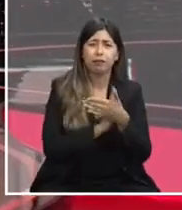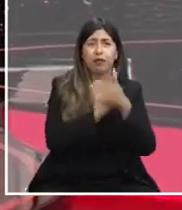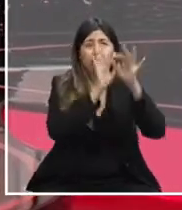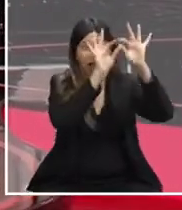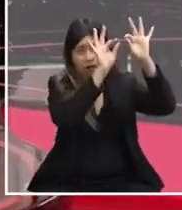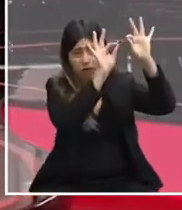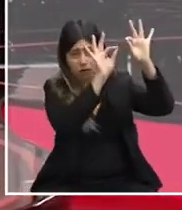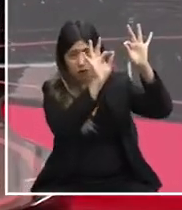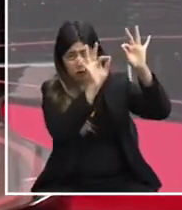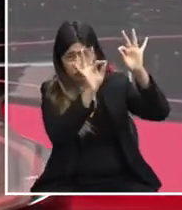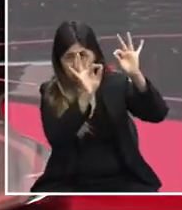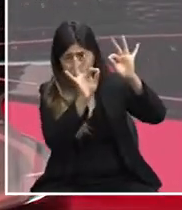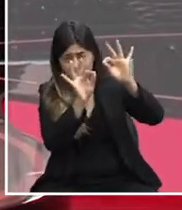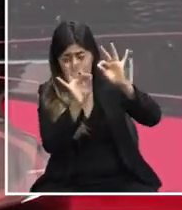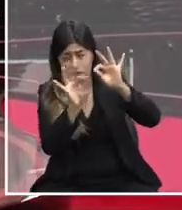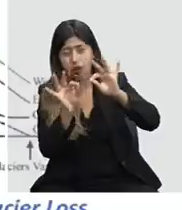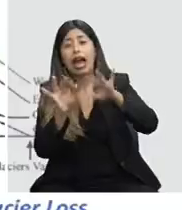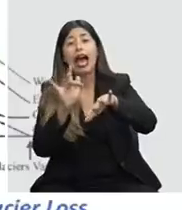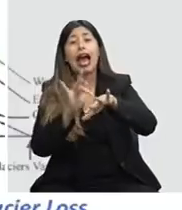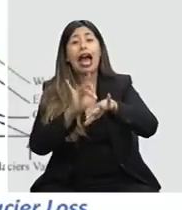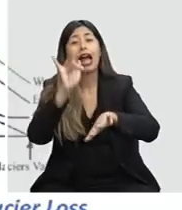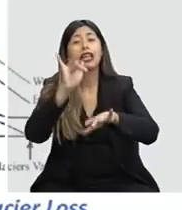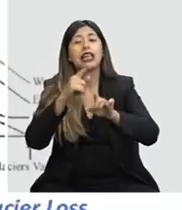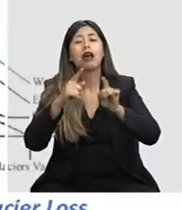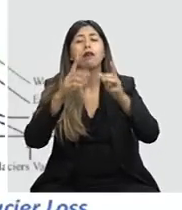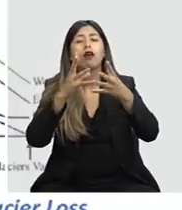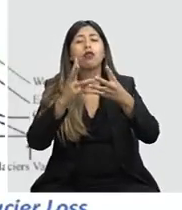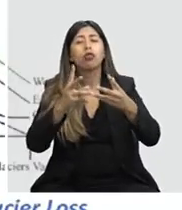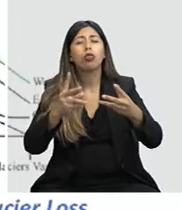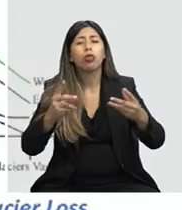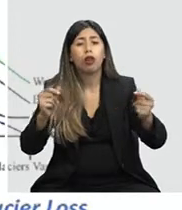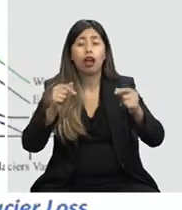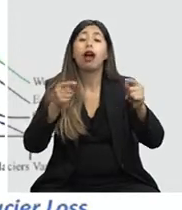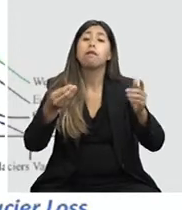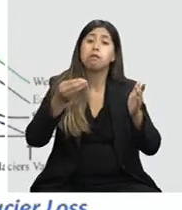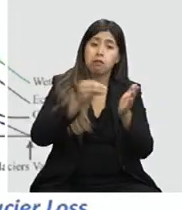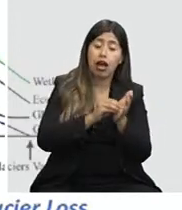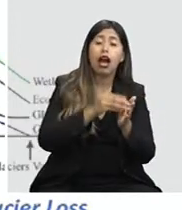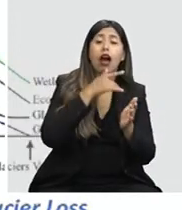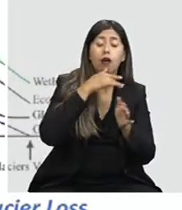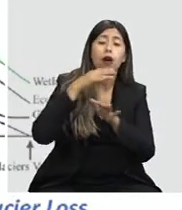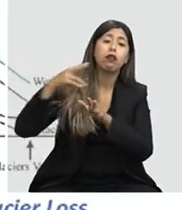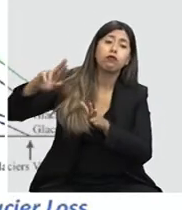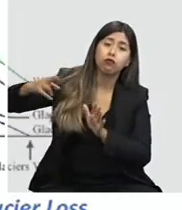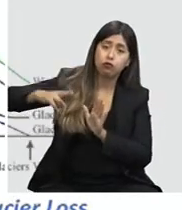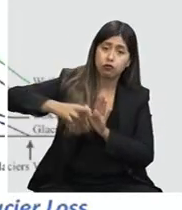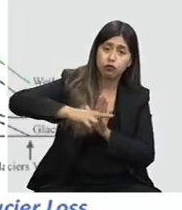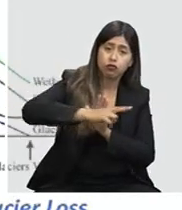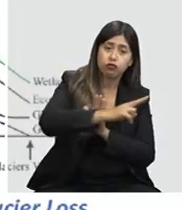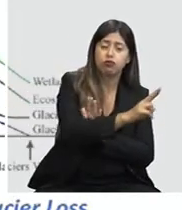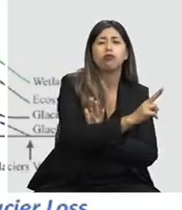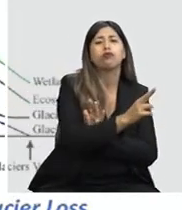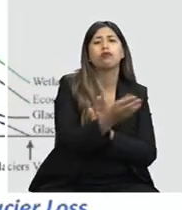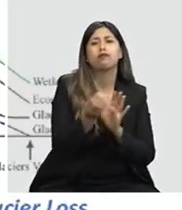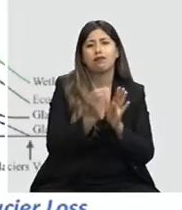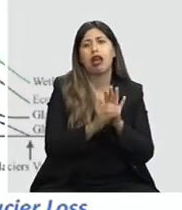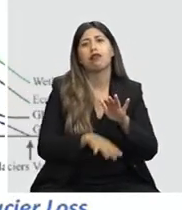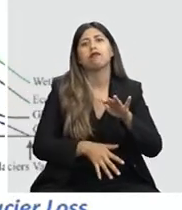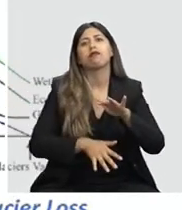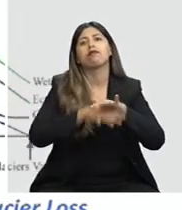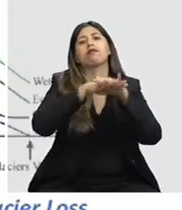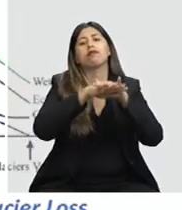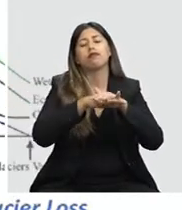more meltwater going into rivers up to a point where they get peak water because you've got faster melting rates. But as the glaciers get